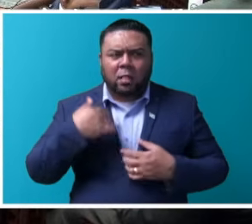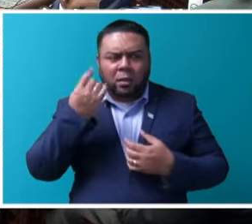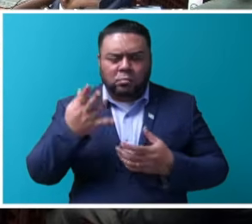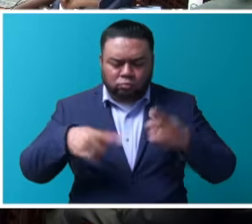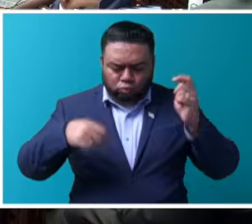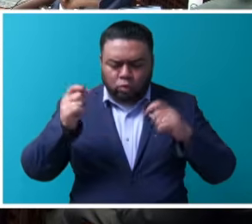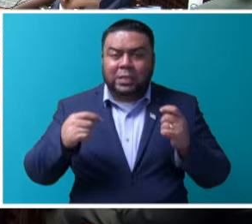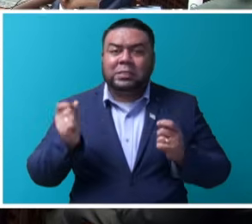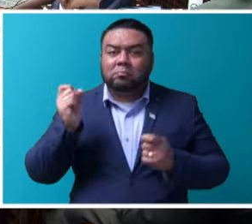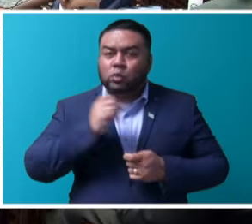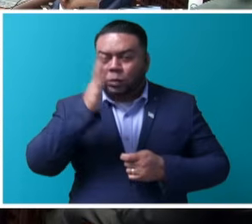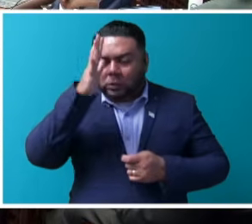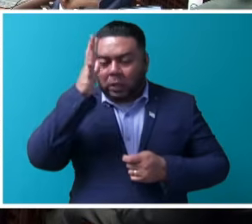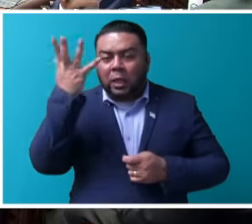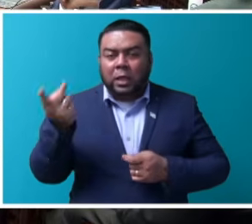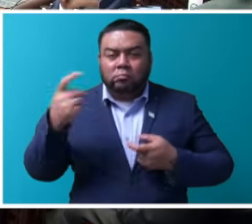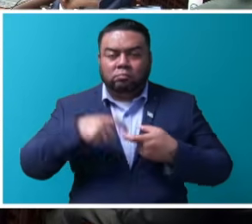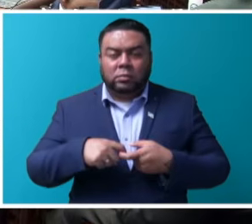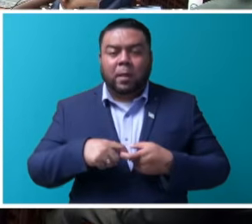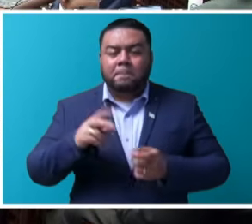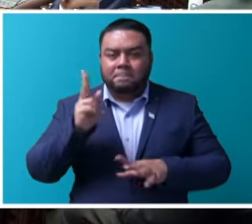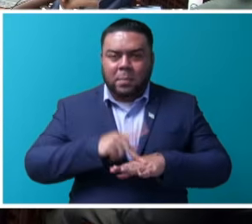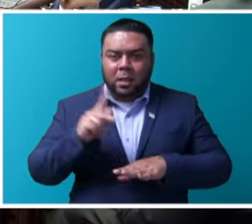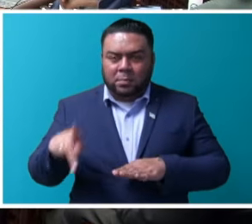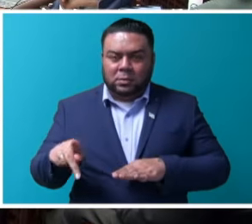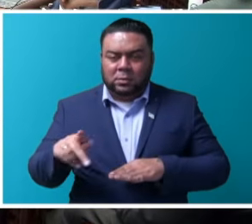spirit that underpins this Parliament.